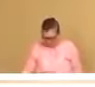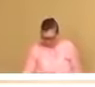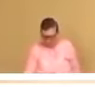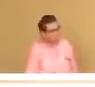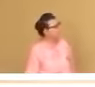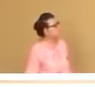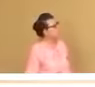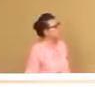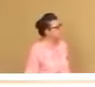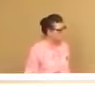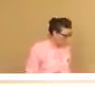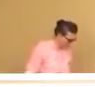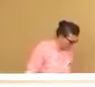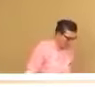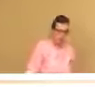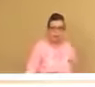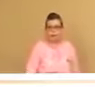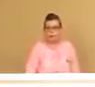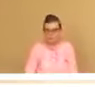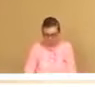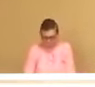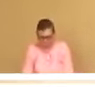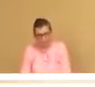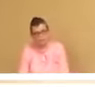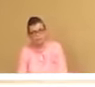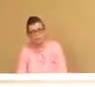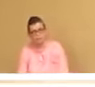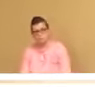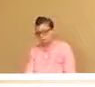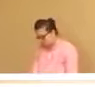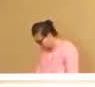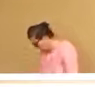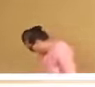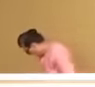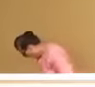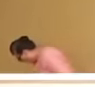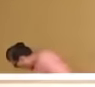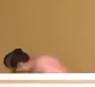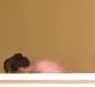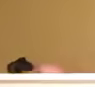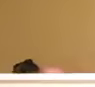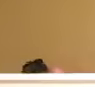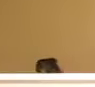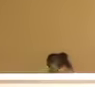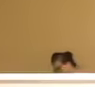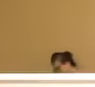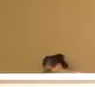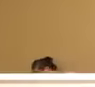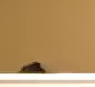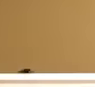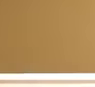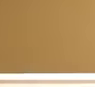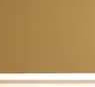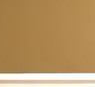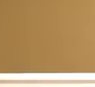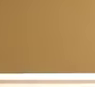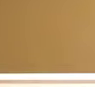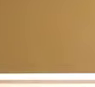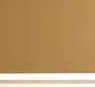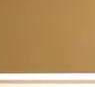be seated. I want to teach or preach or treat just for a little while on this subject,